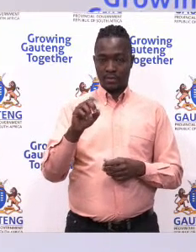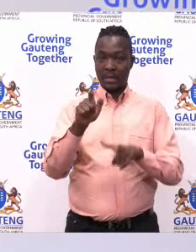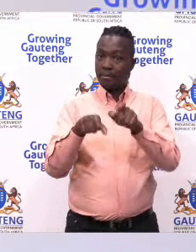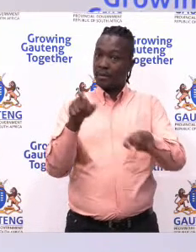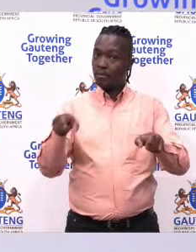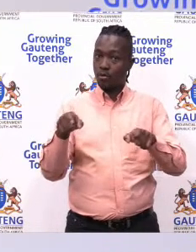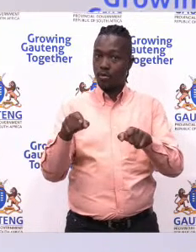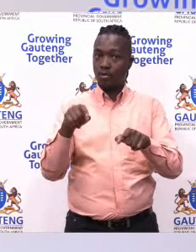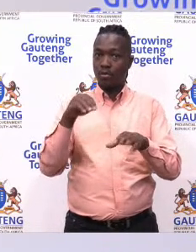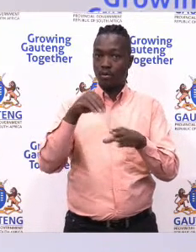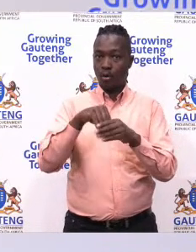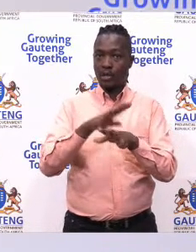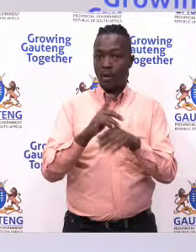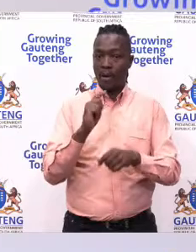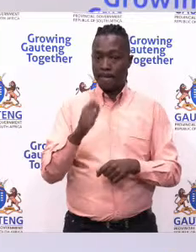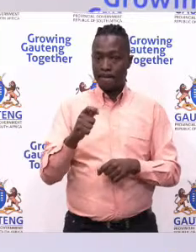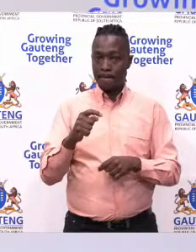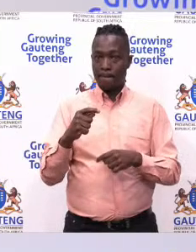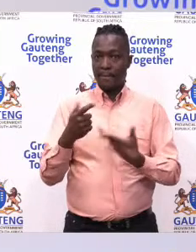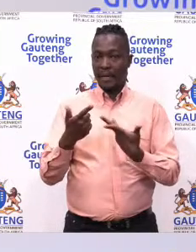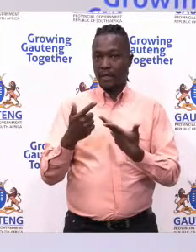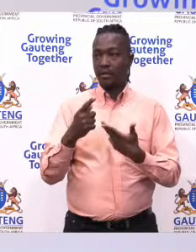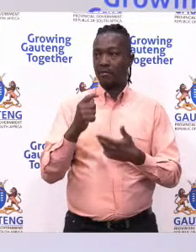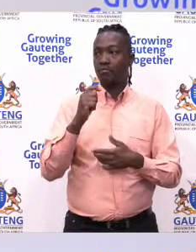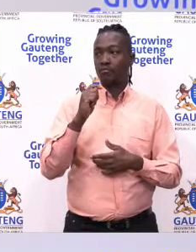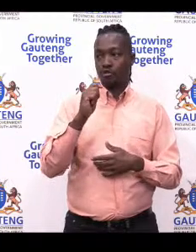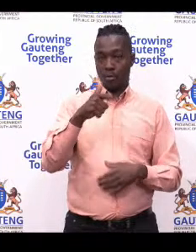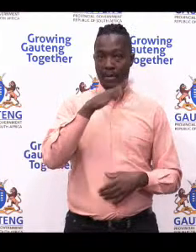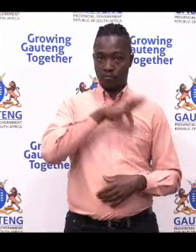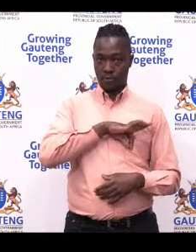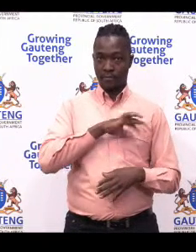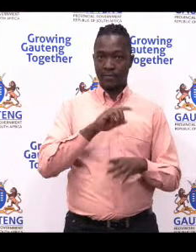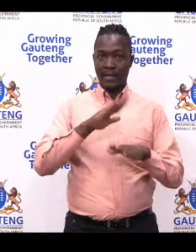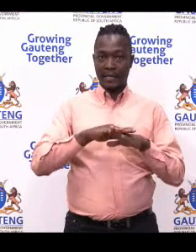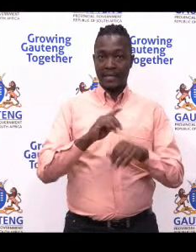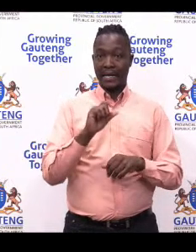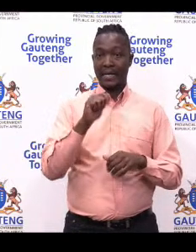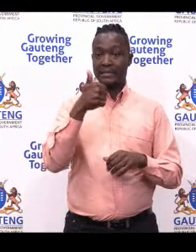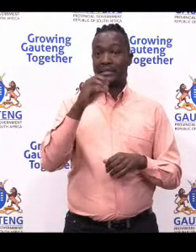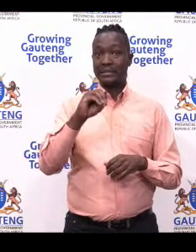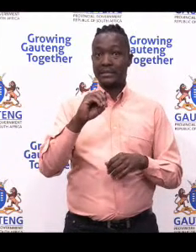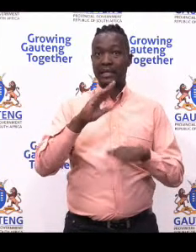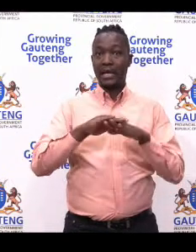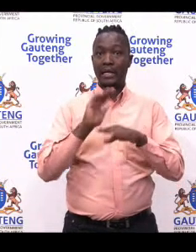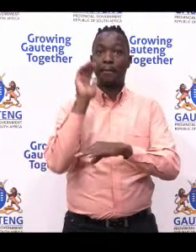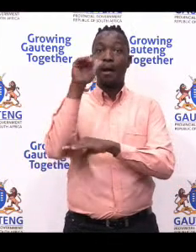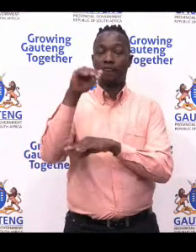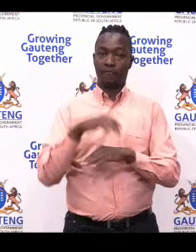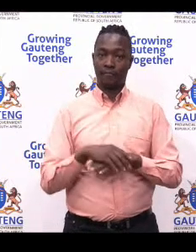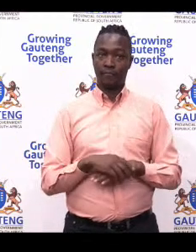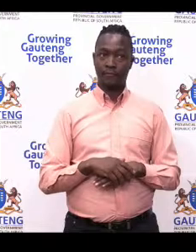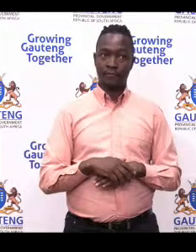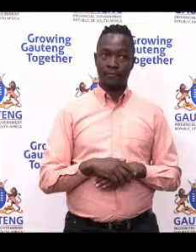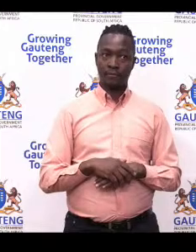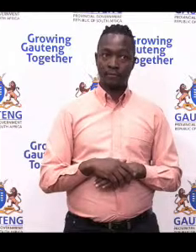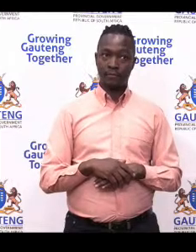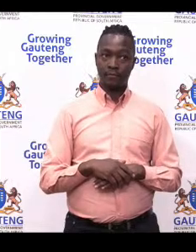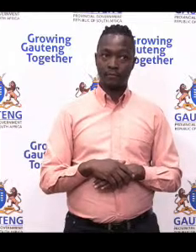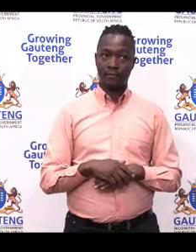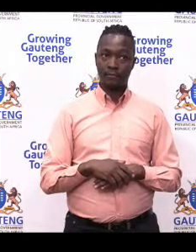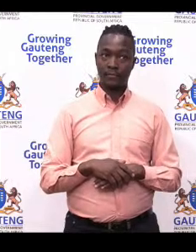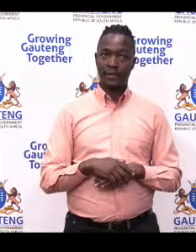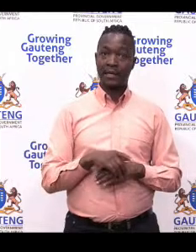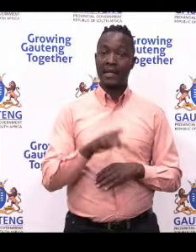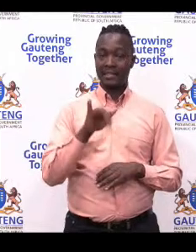persons on our payroll that are 60 and above, that were in the